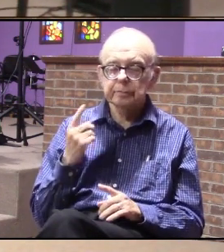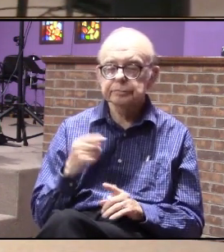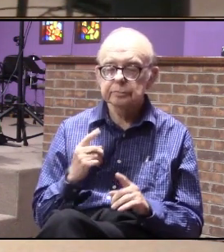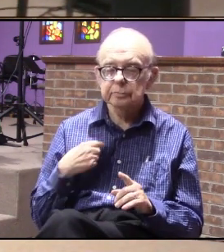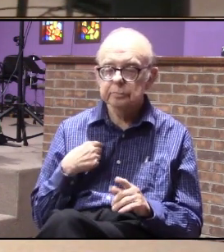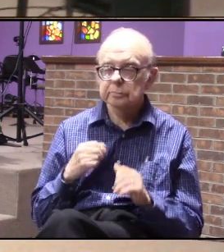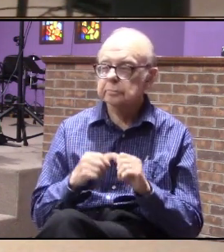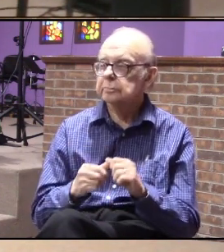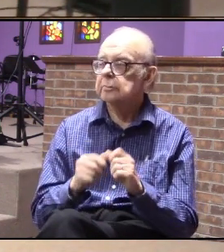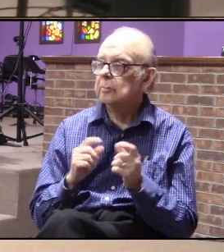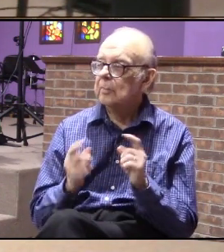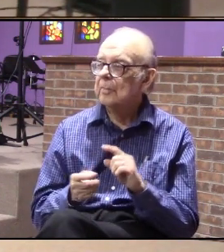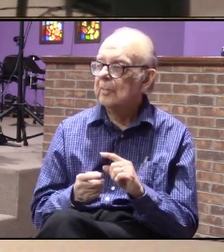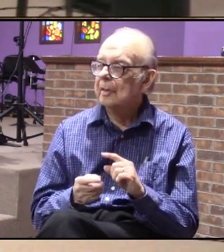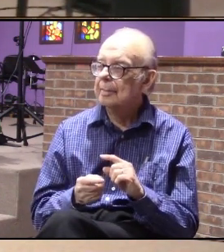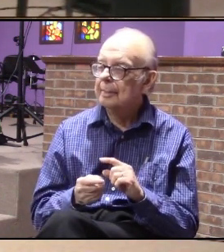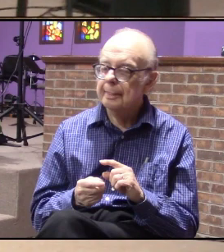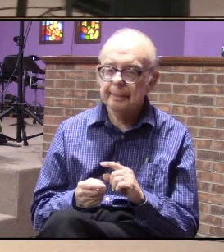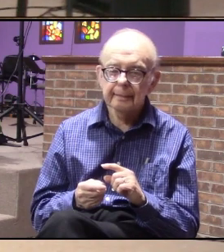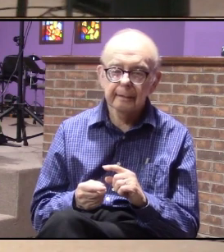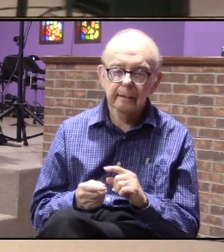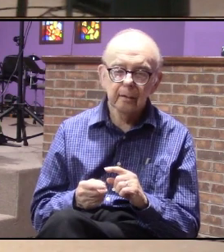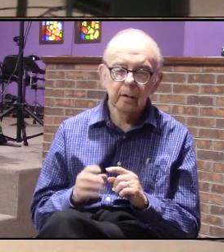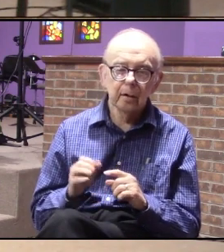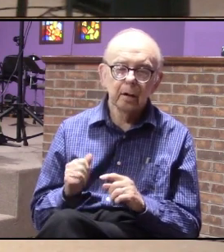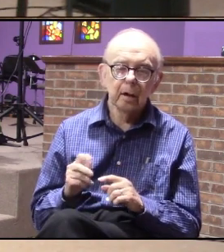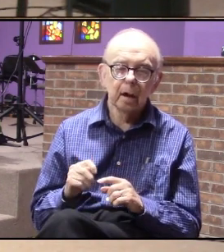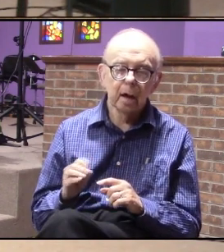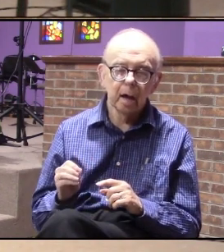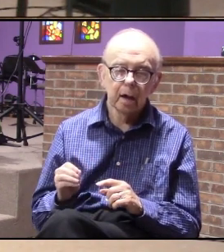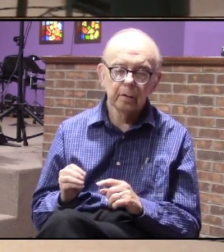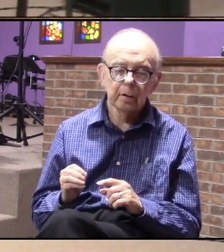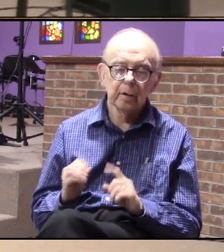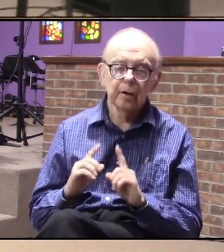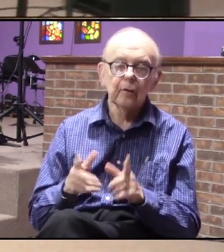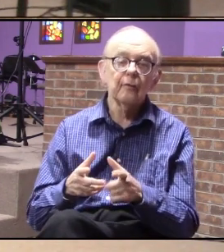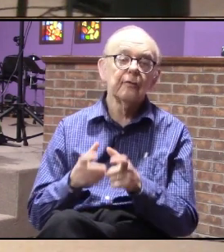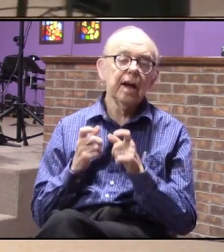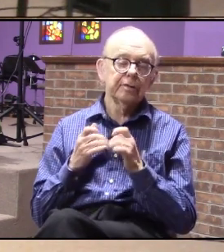we're constantly changing. Your automobiles, they go faster.